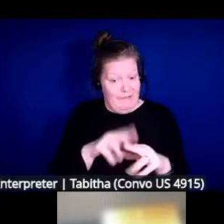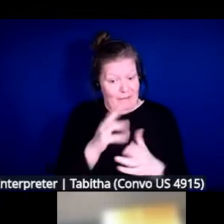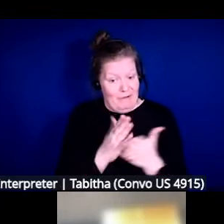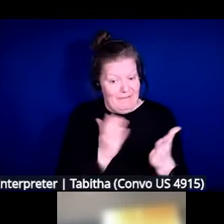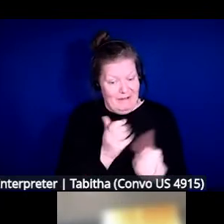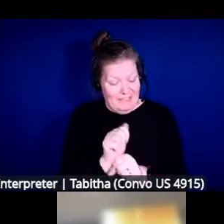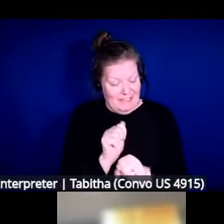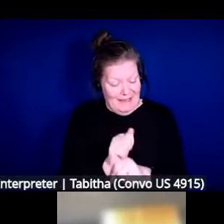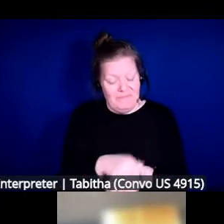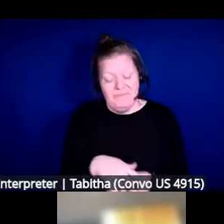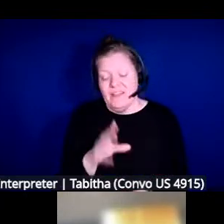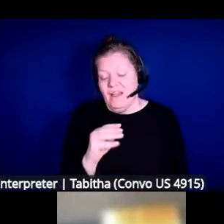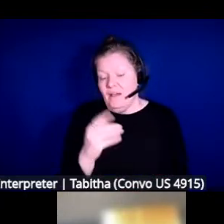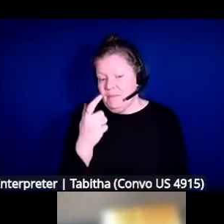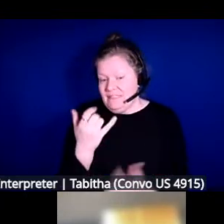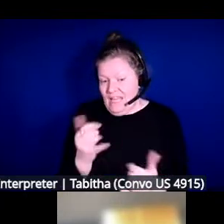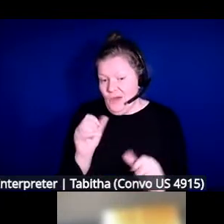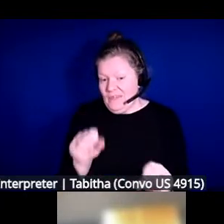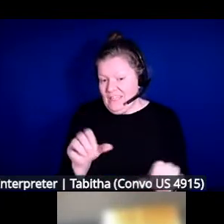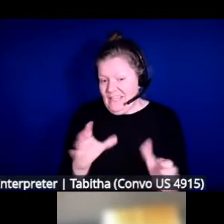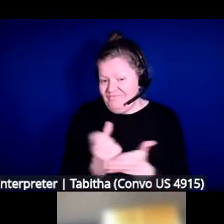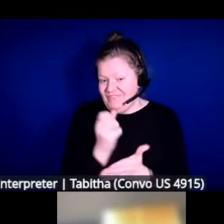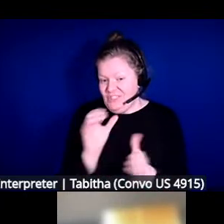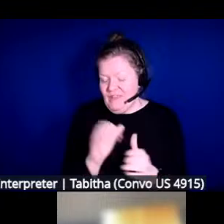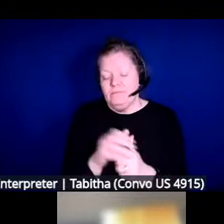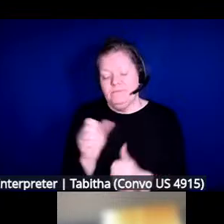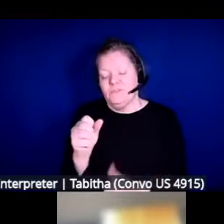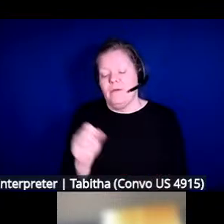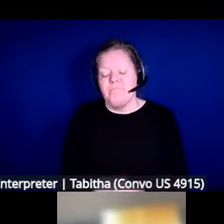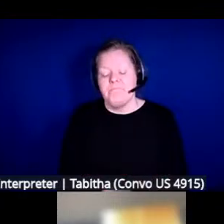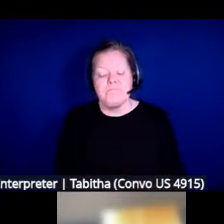job, because now we can do that. So yeah,